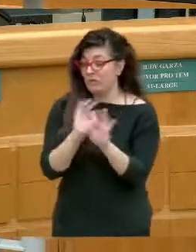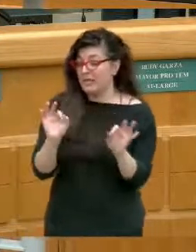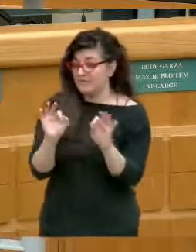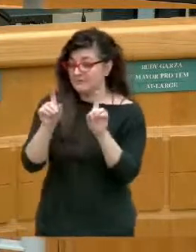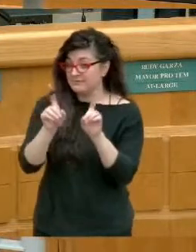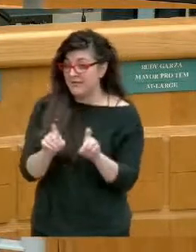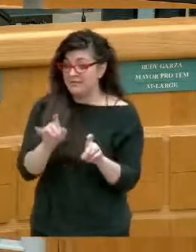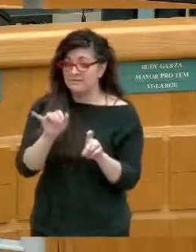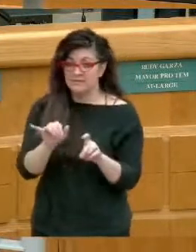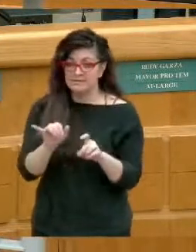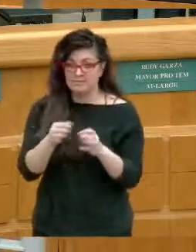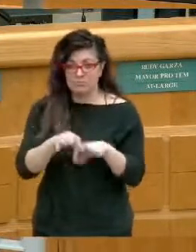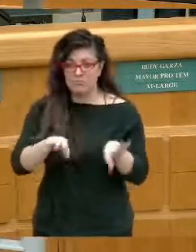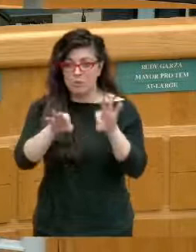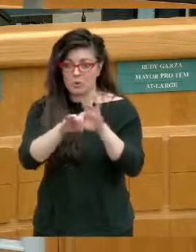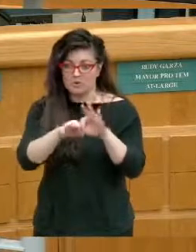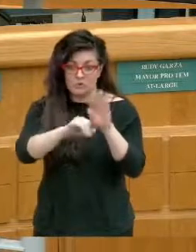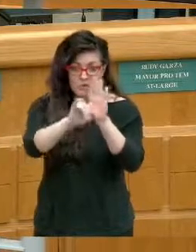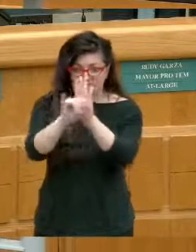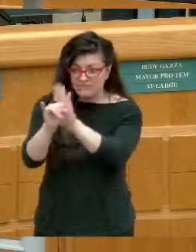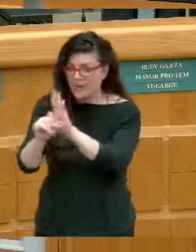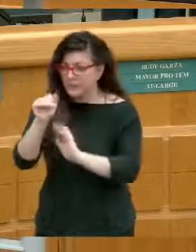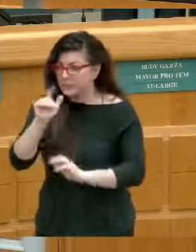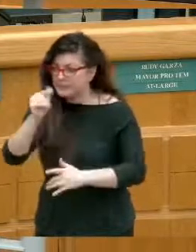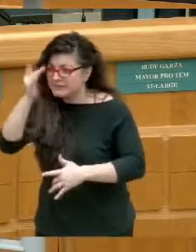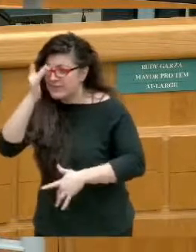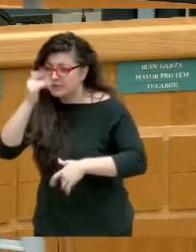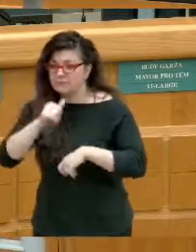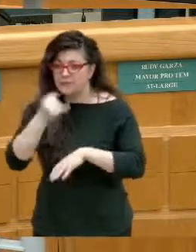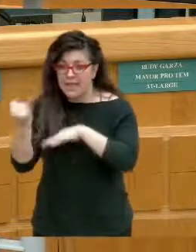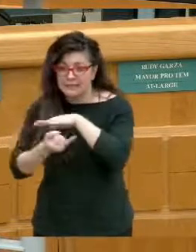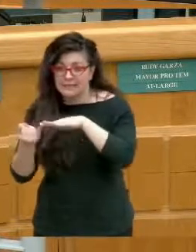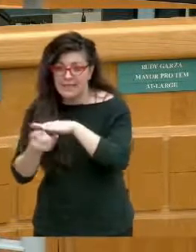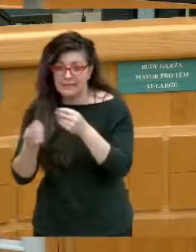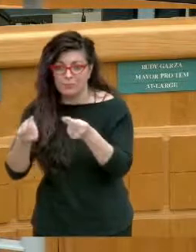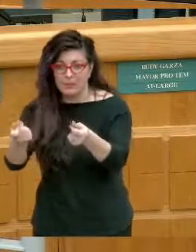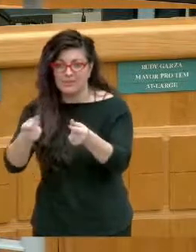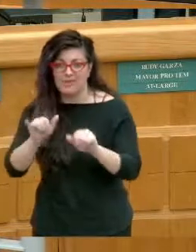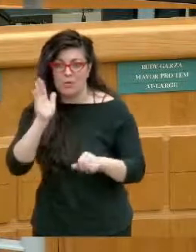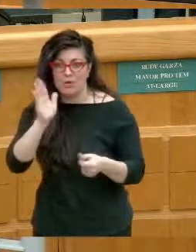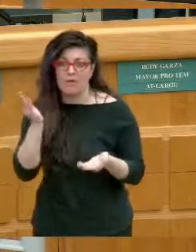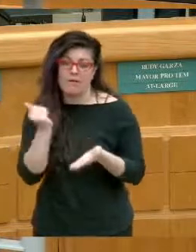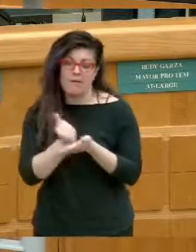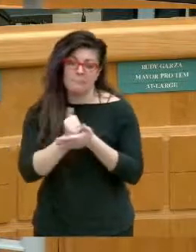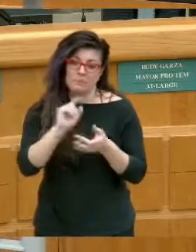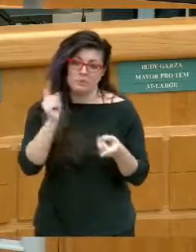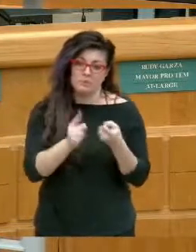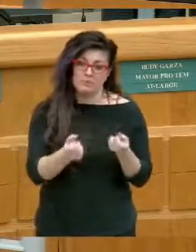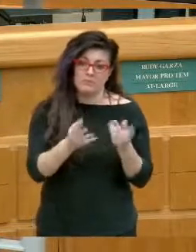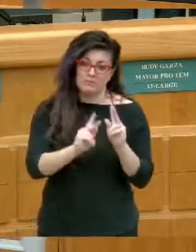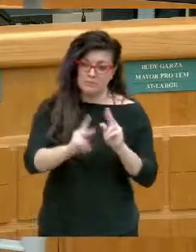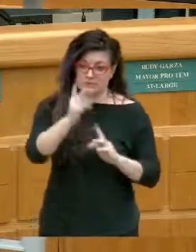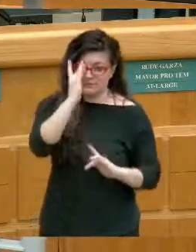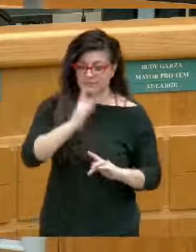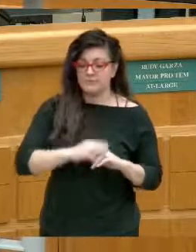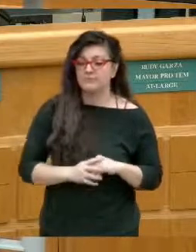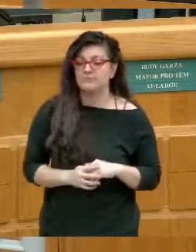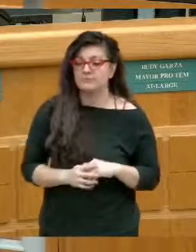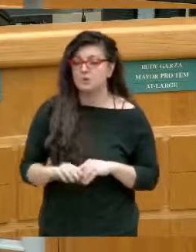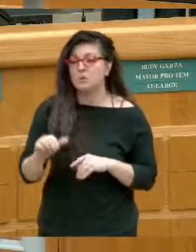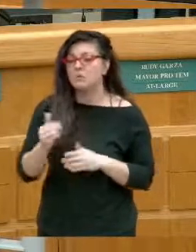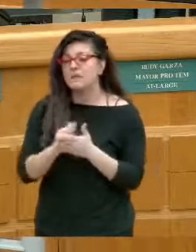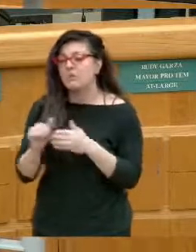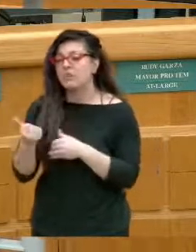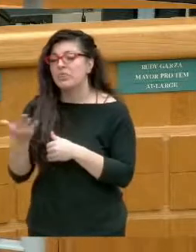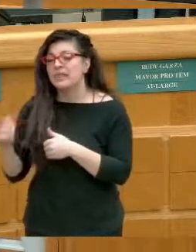self-isolate of infectious people. And I left off some of the other things because they're kind of outside of our